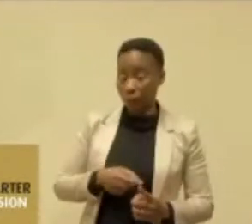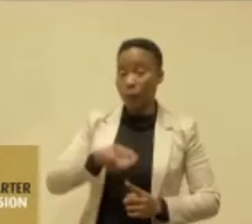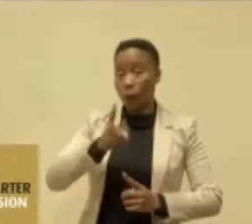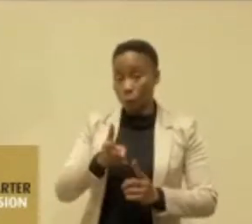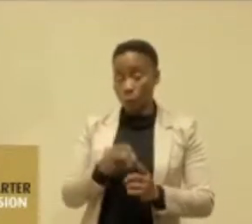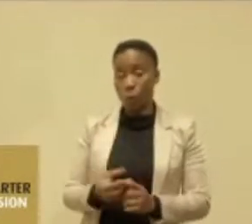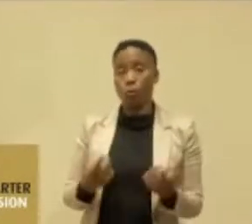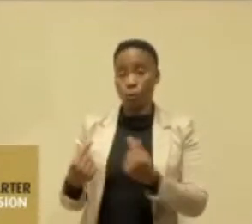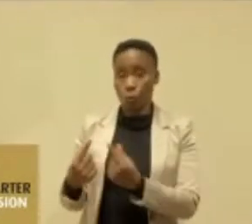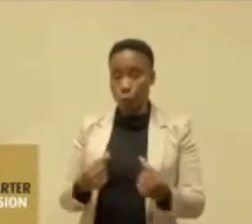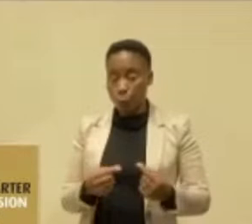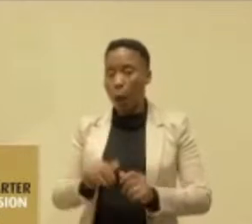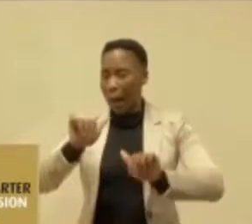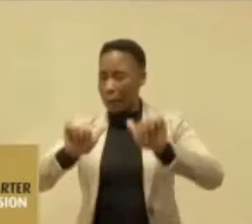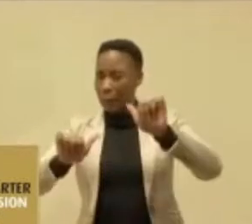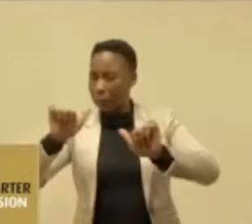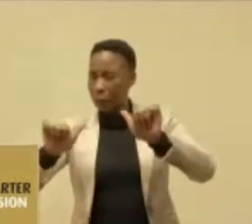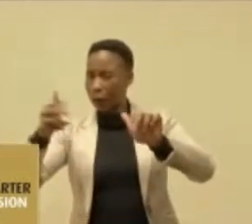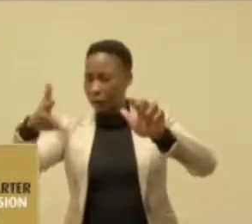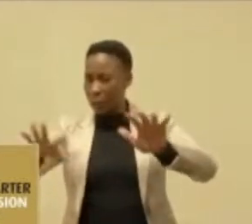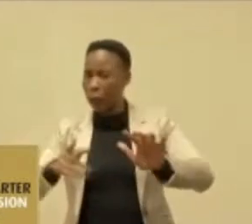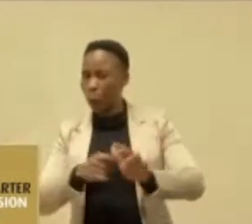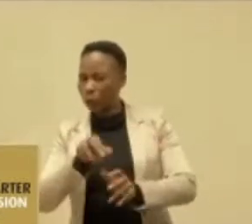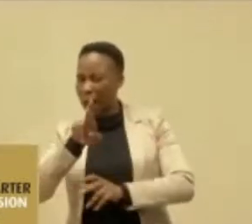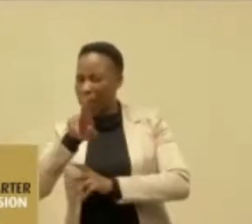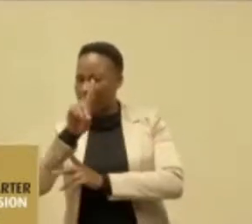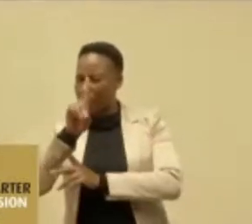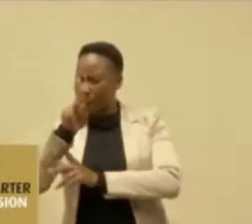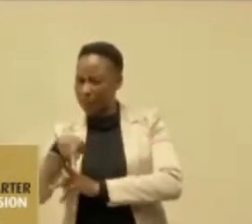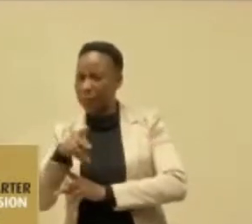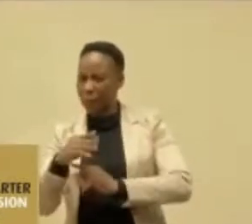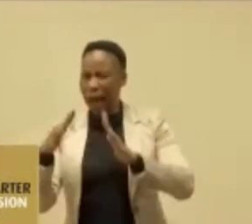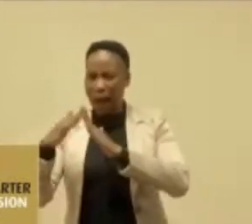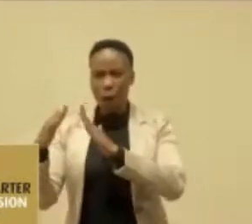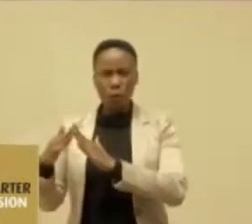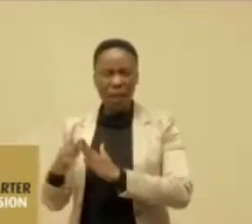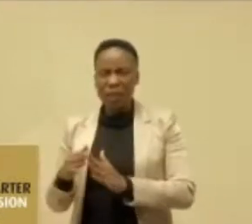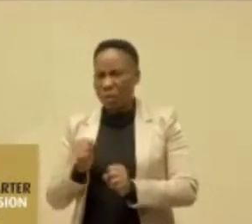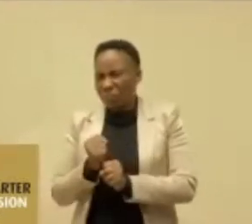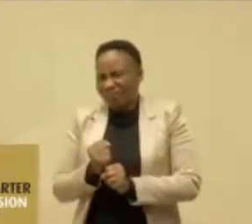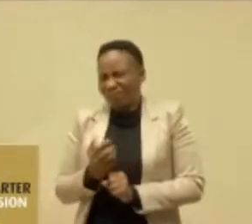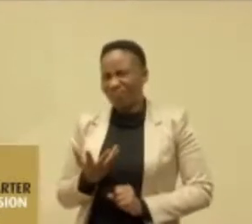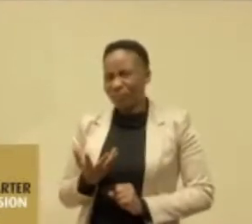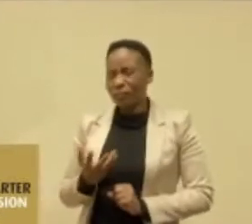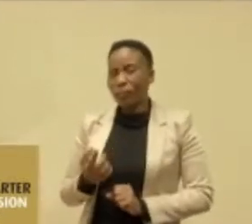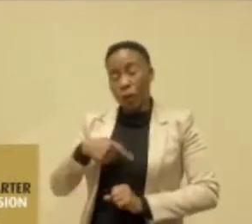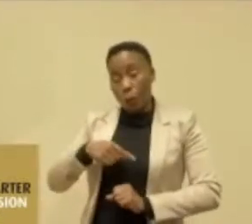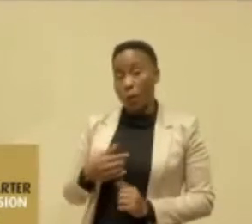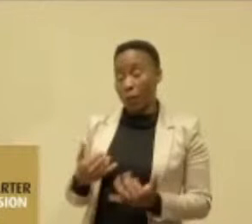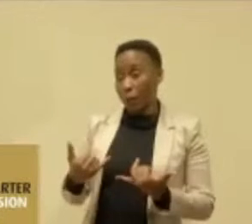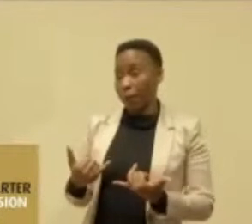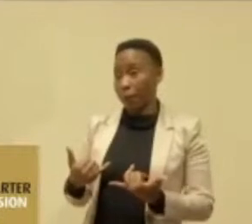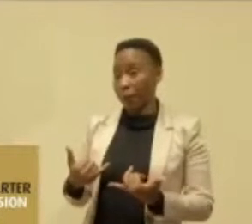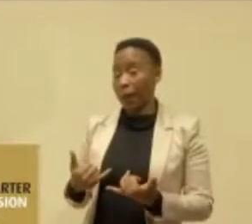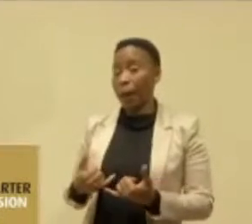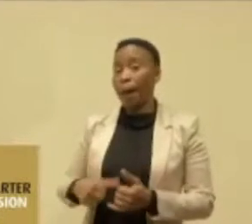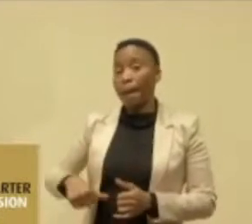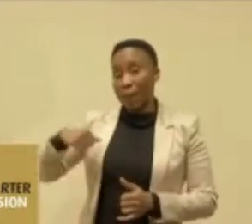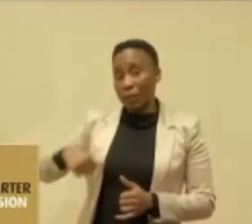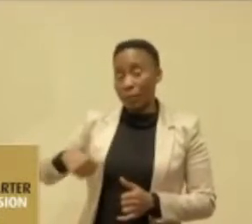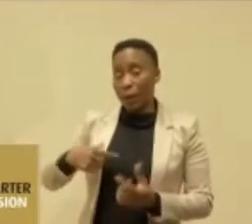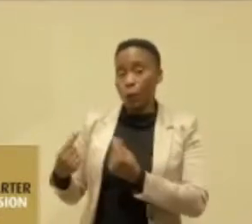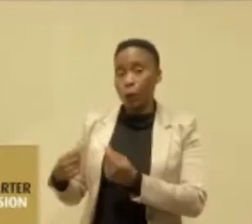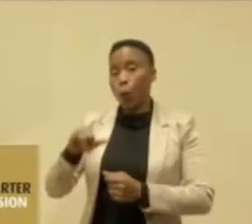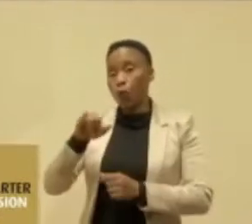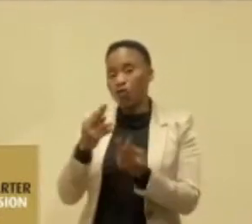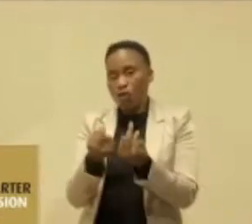conducting assessment that the idp january masspala will be doing the new idps